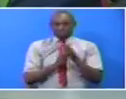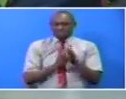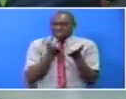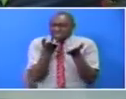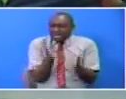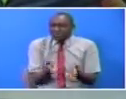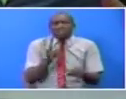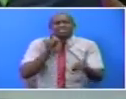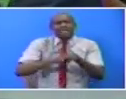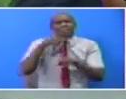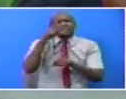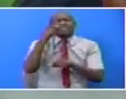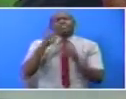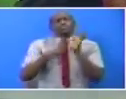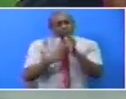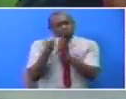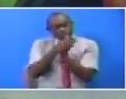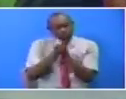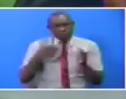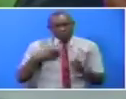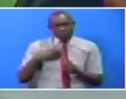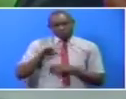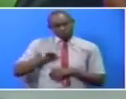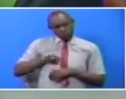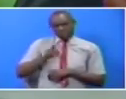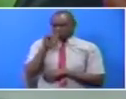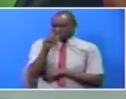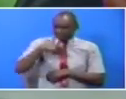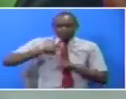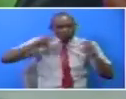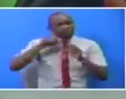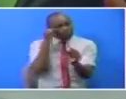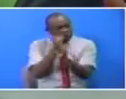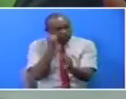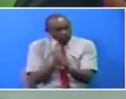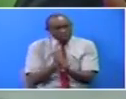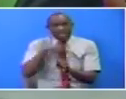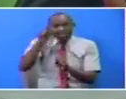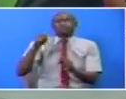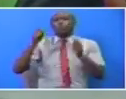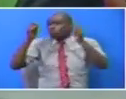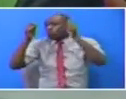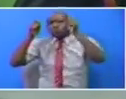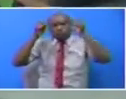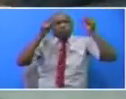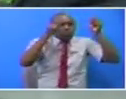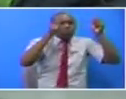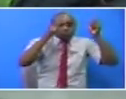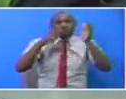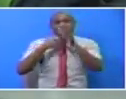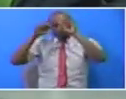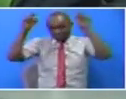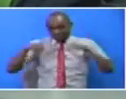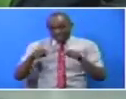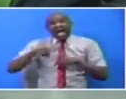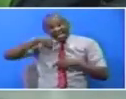After KTN News aired the story of Rakiel Kaoka, a lady who was looking for a job by using a placard along Limuru Road, good tidings have come